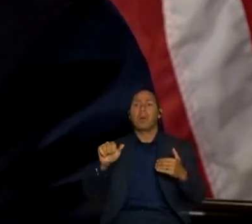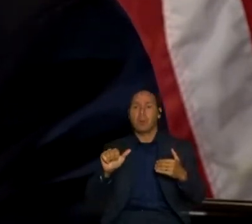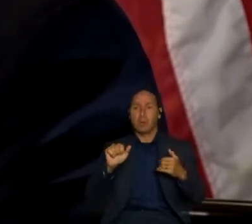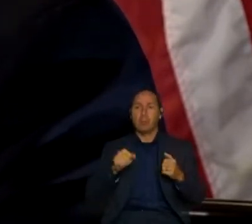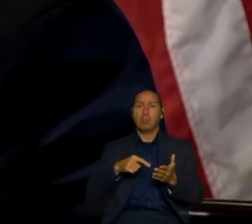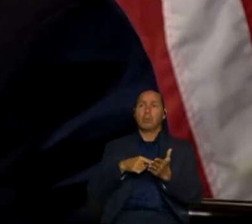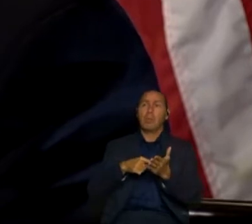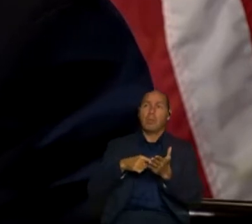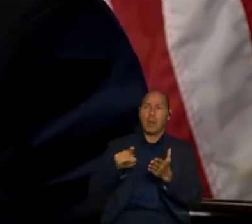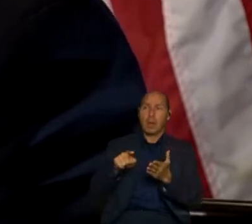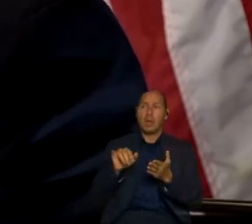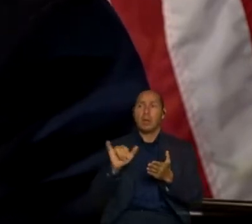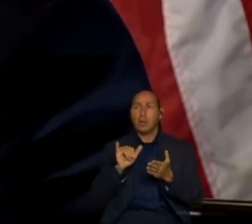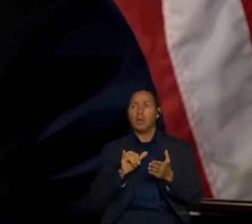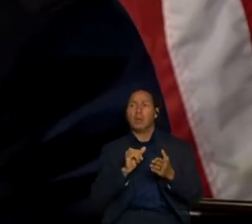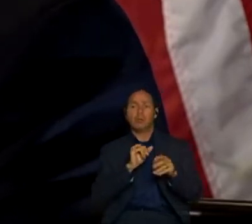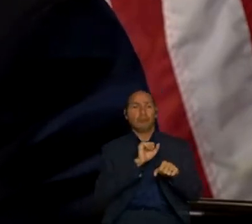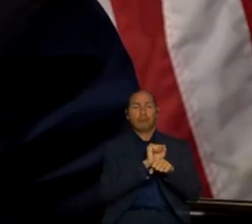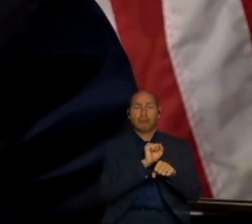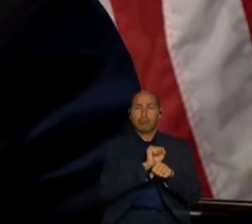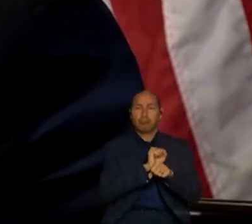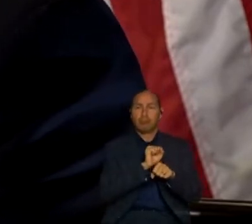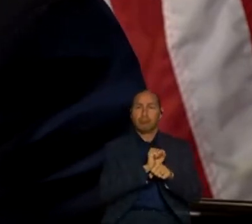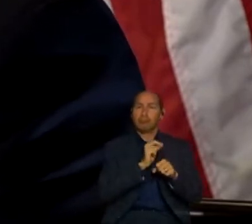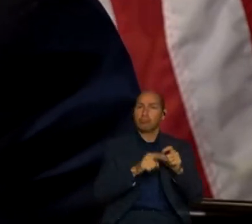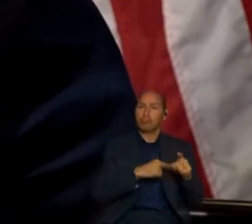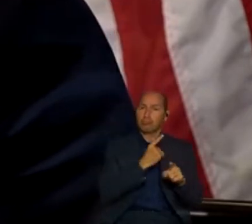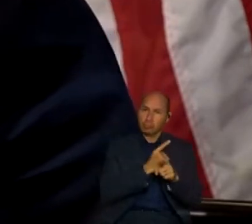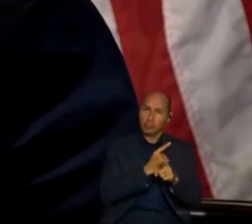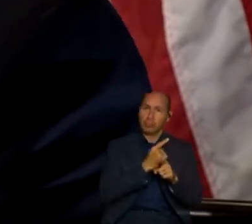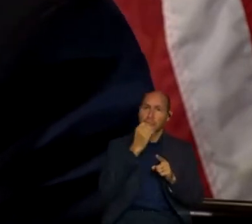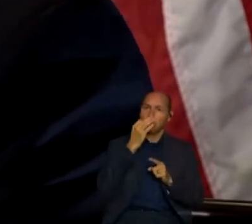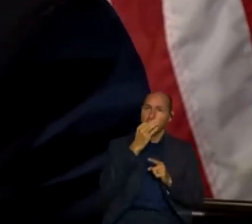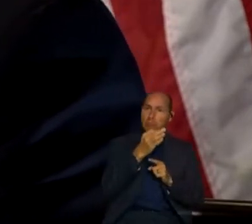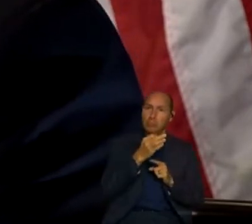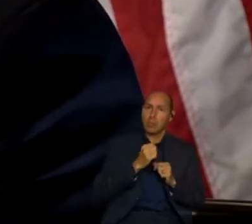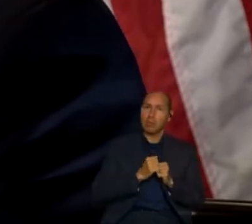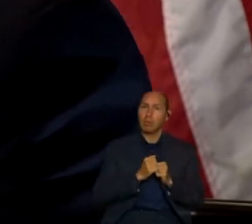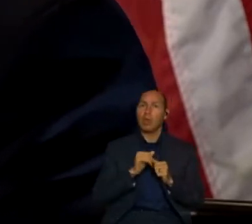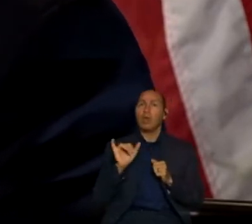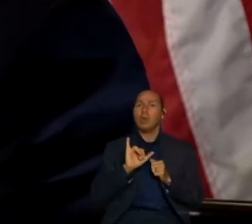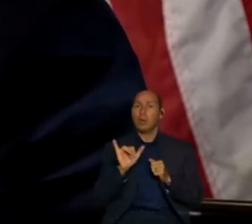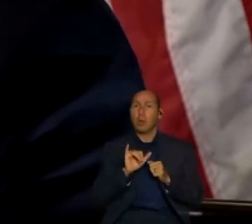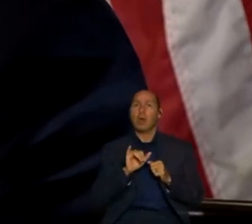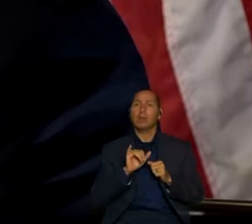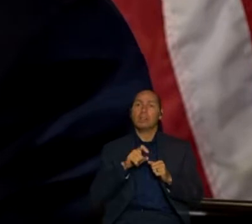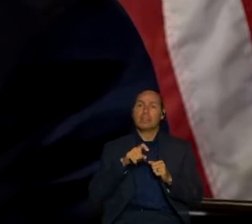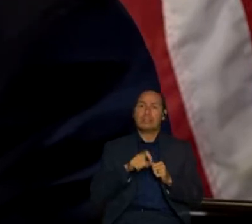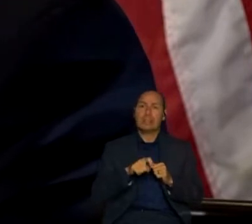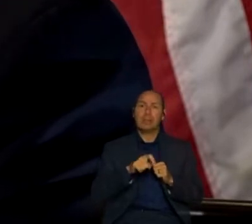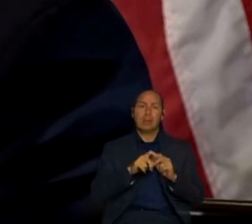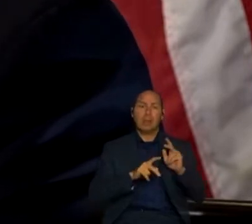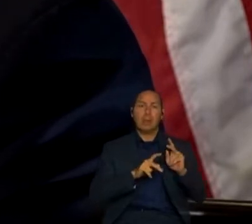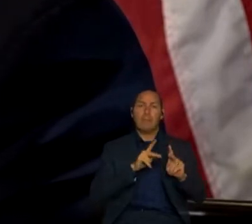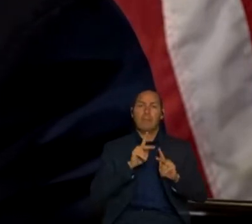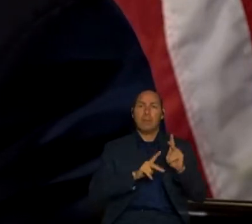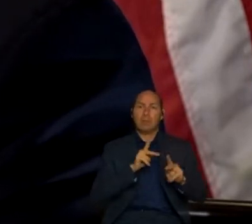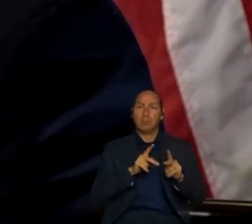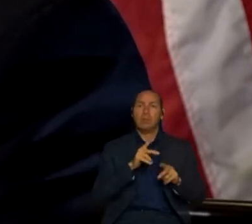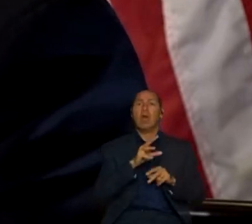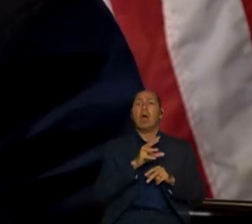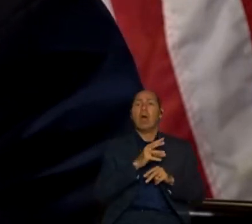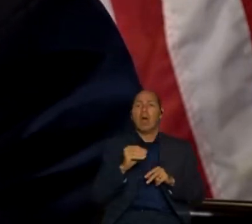successful, operating, effective company into the future, and it has to be affordable for the people and businesses of Puerto